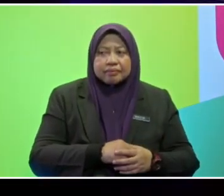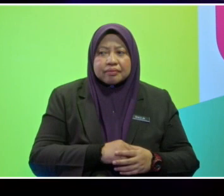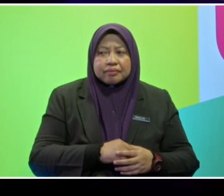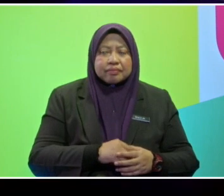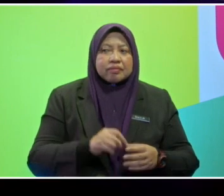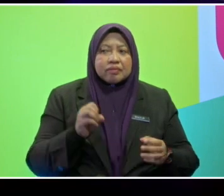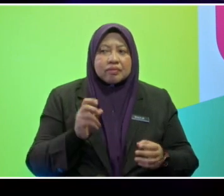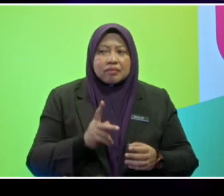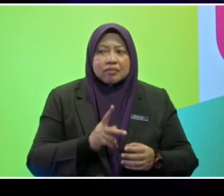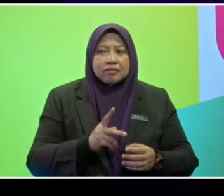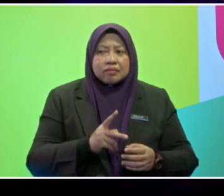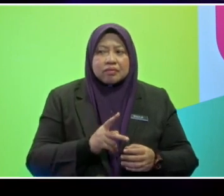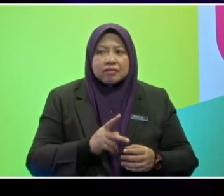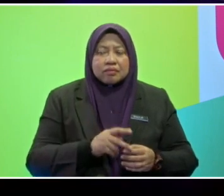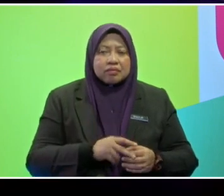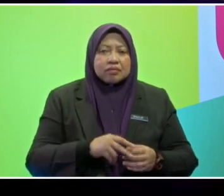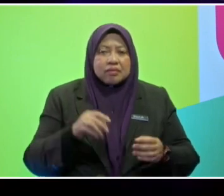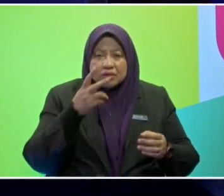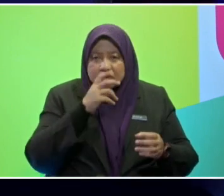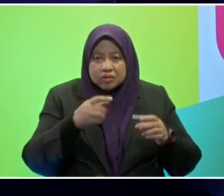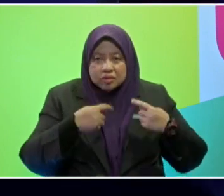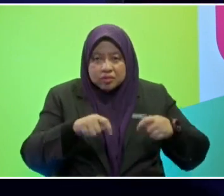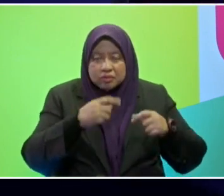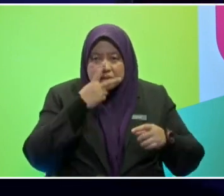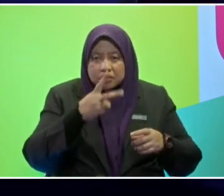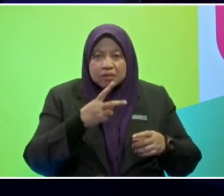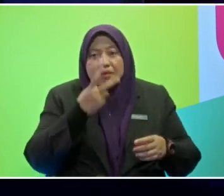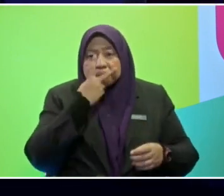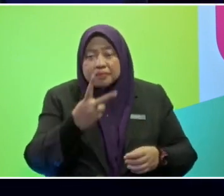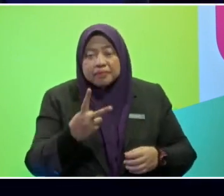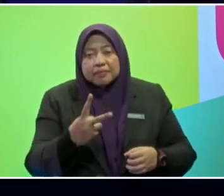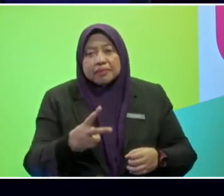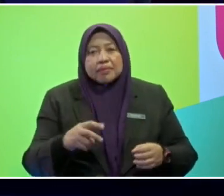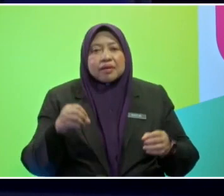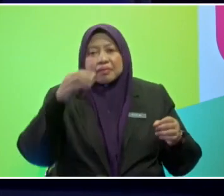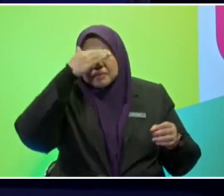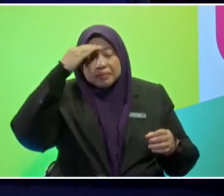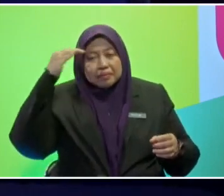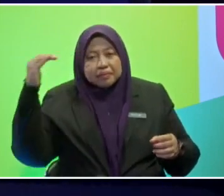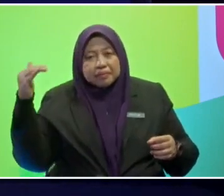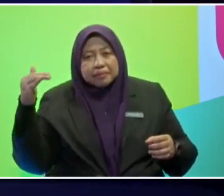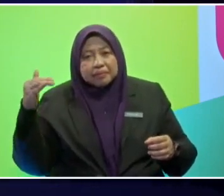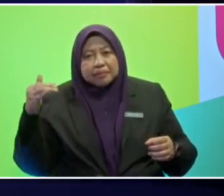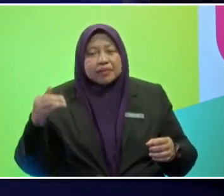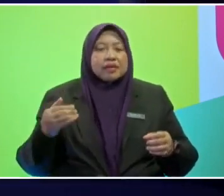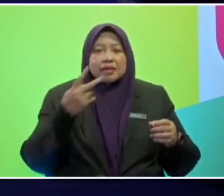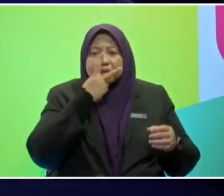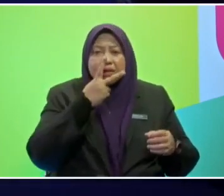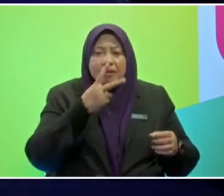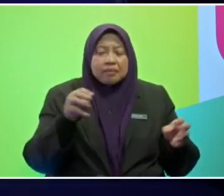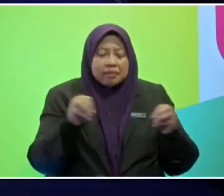Okay. All right. There you Okay. go. So do you see the shadow? Yes, it's like a circle Yes, it's